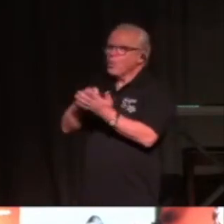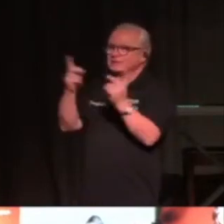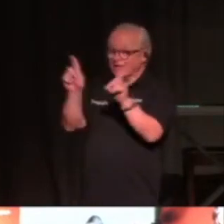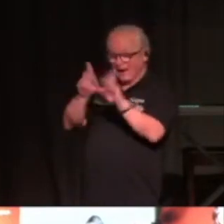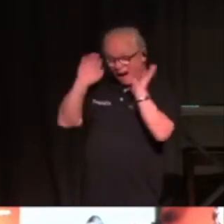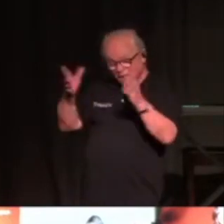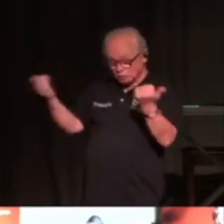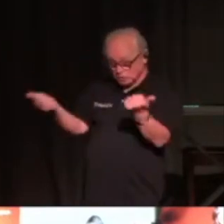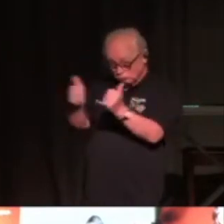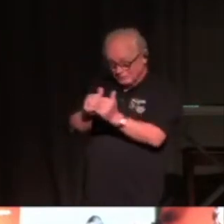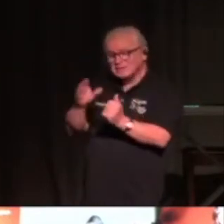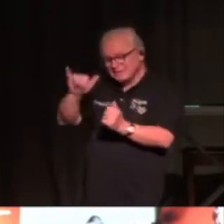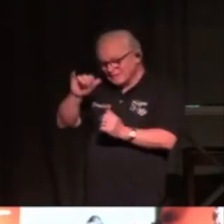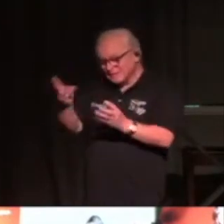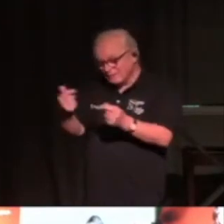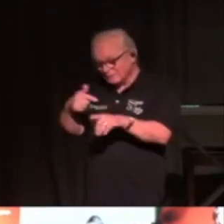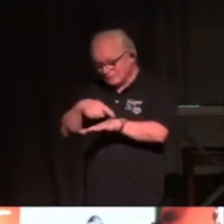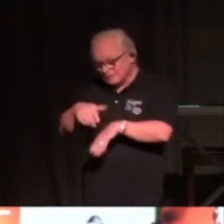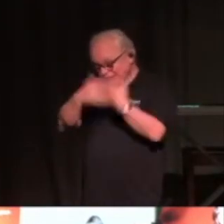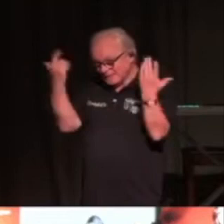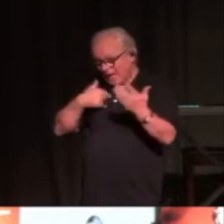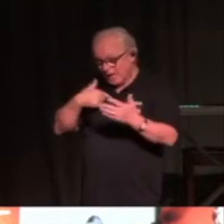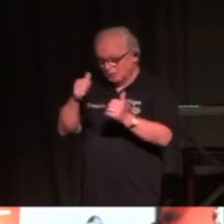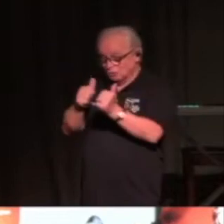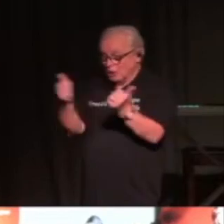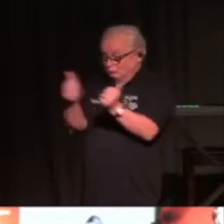when we've agreed, and there's days I disagreed.